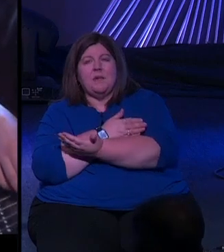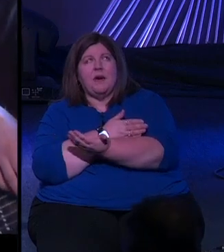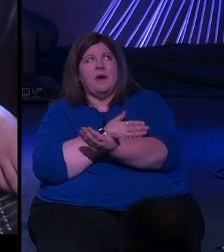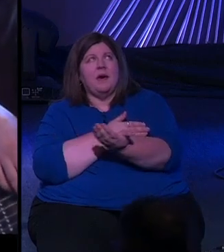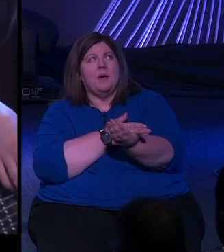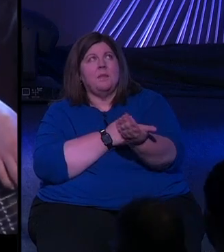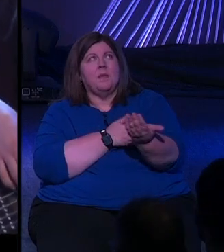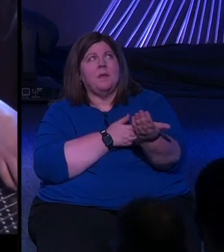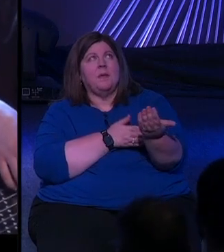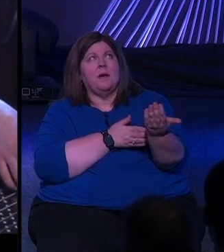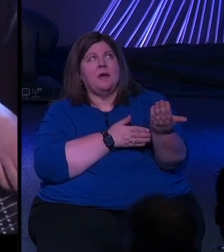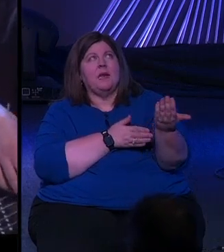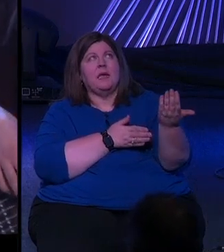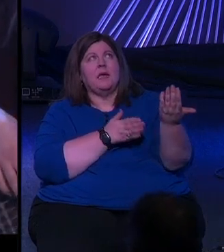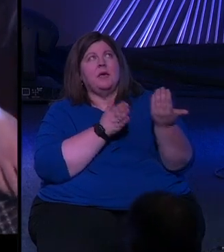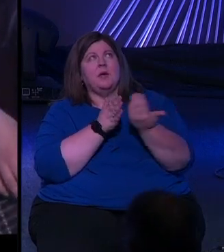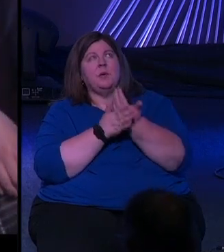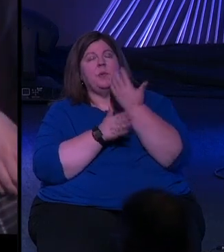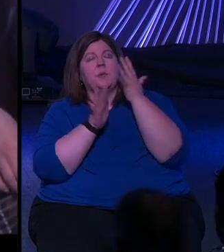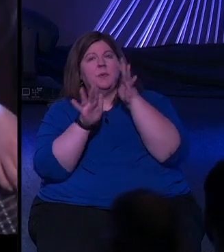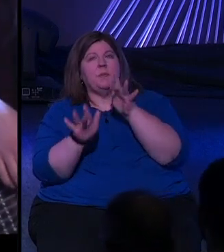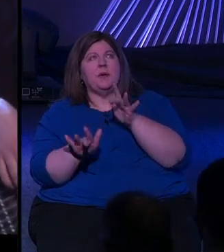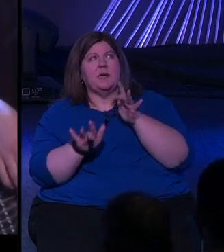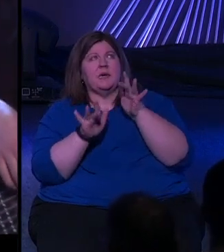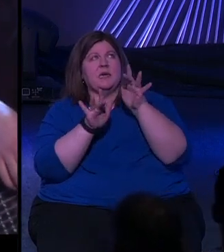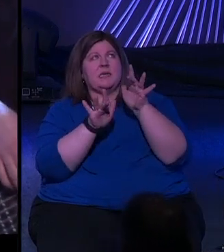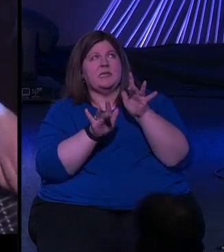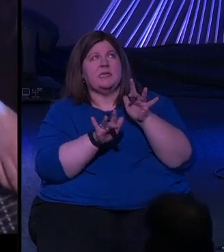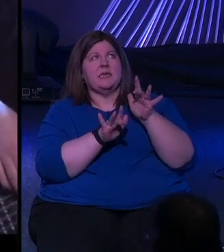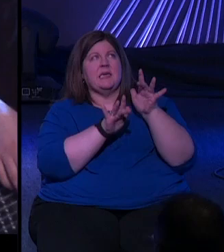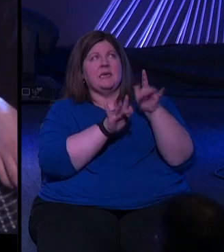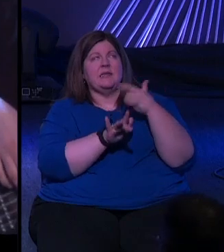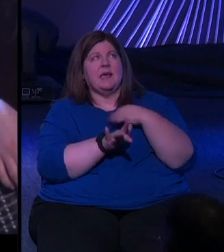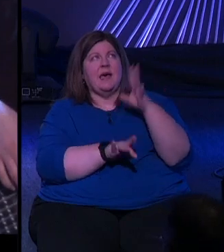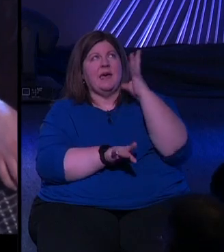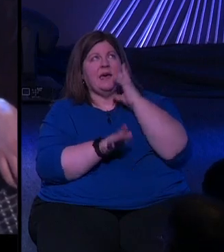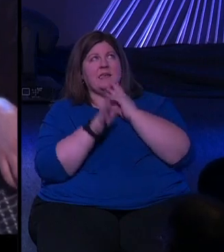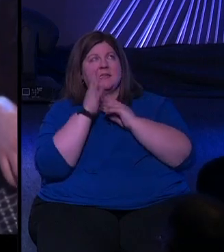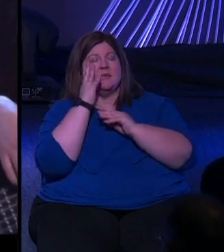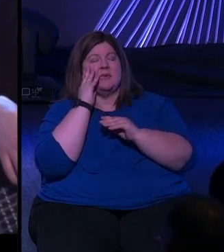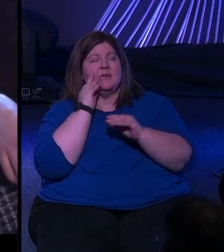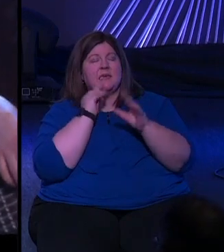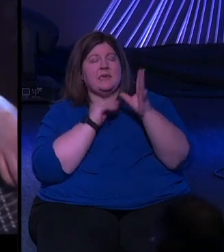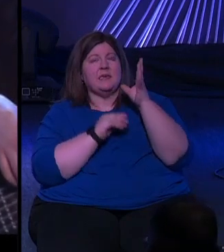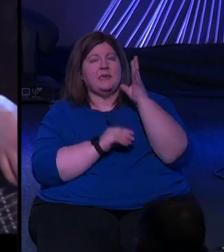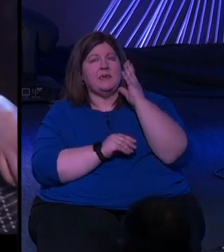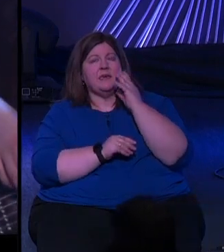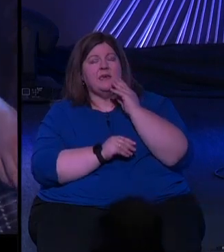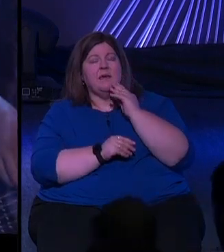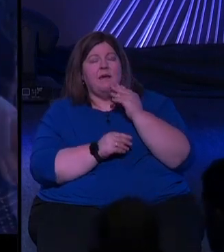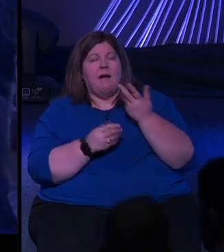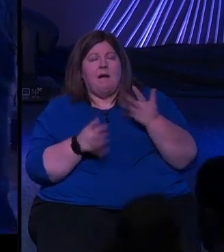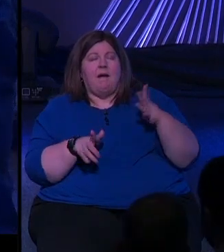Morning by morning, new mercies I